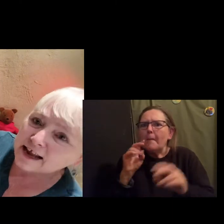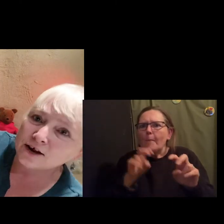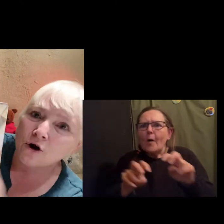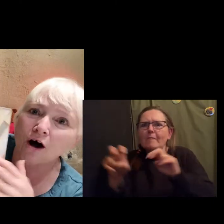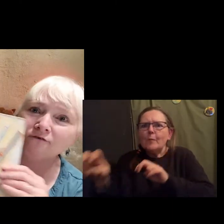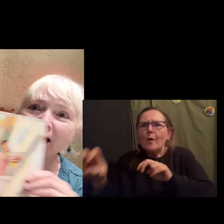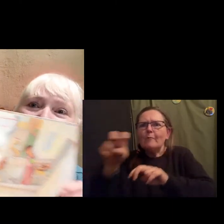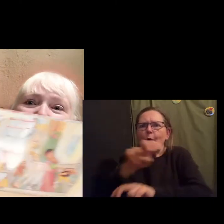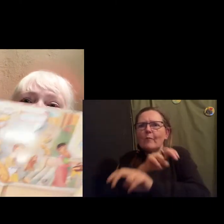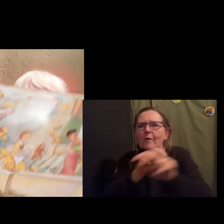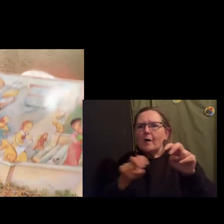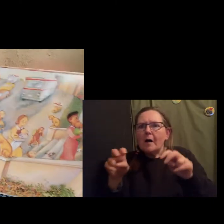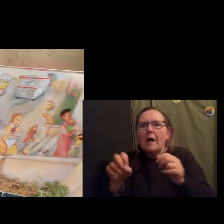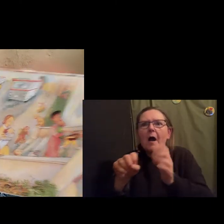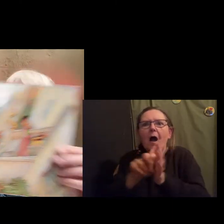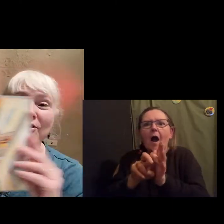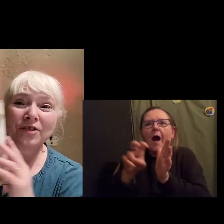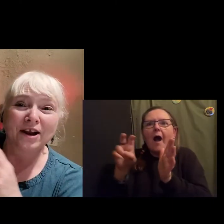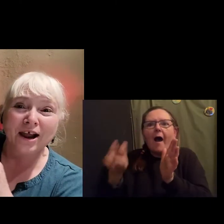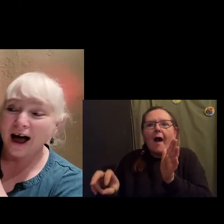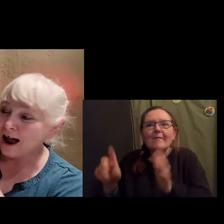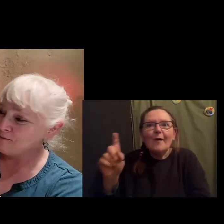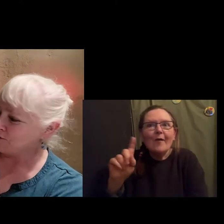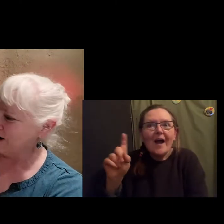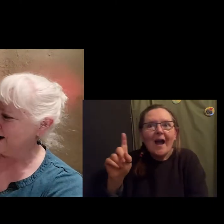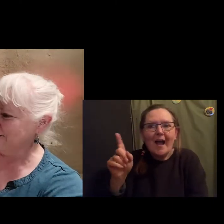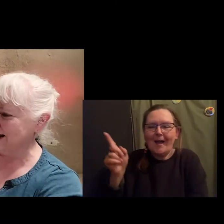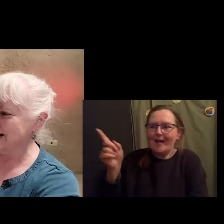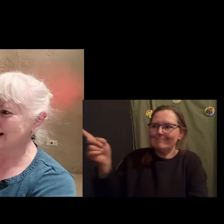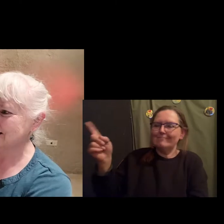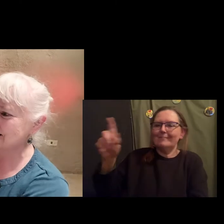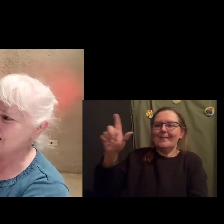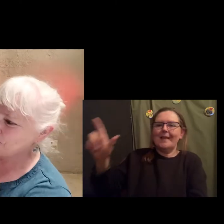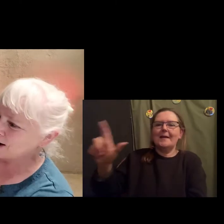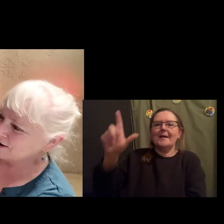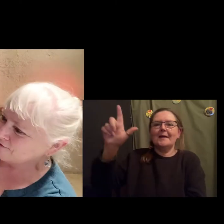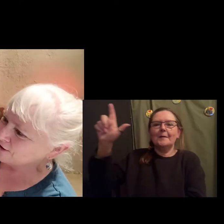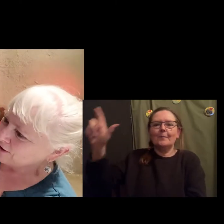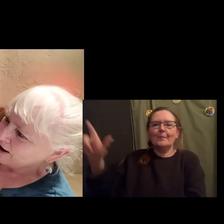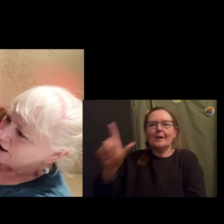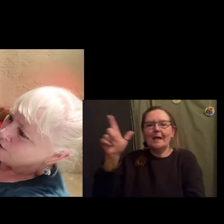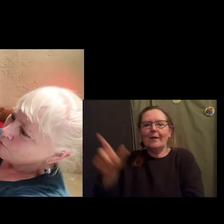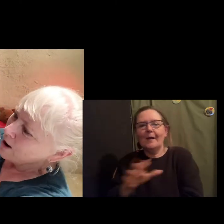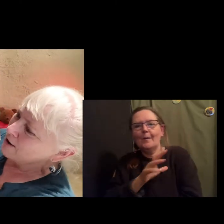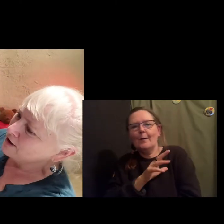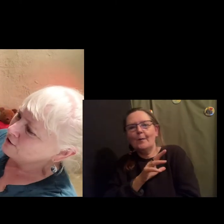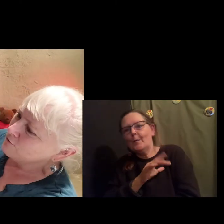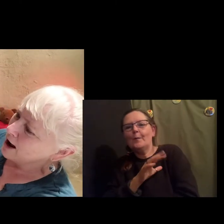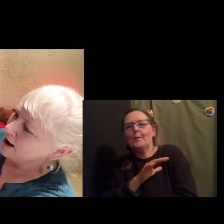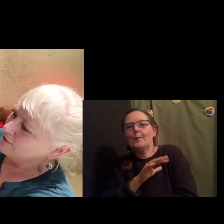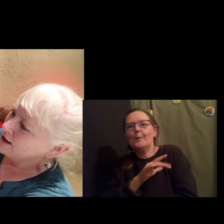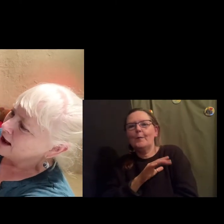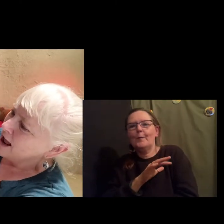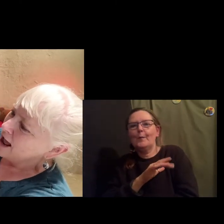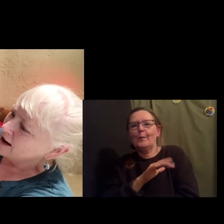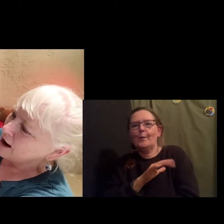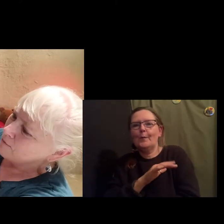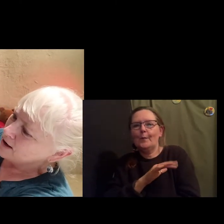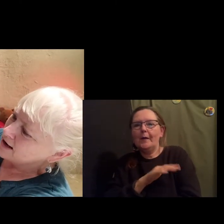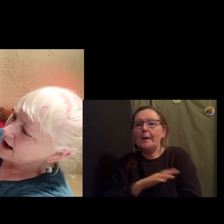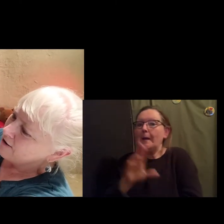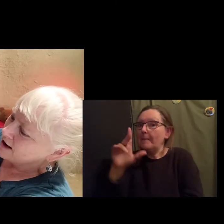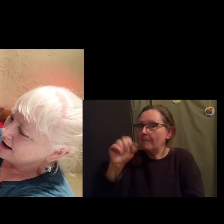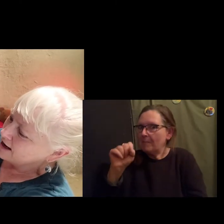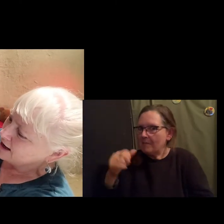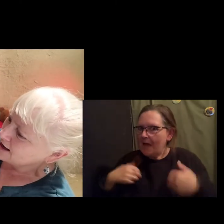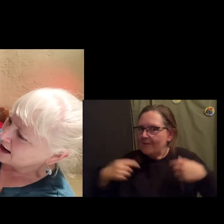and getting off at the library. Isn't that wonderful? Round and round, and up